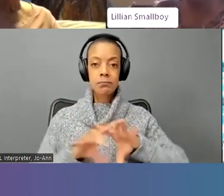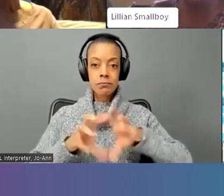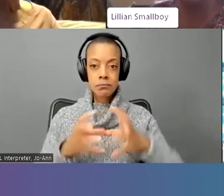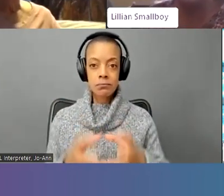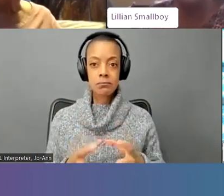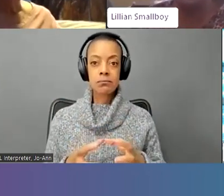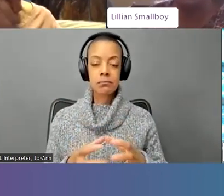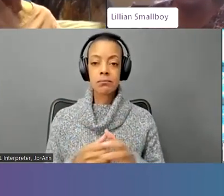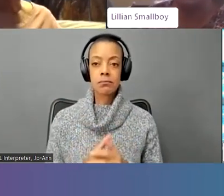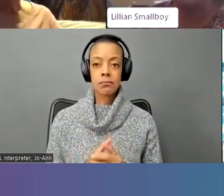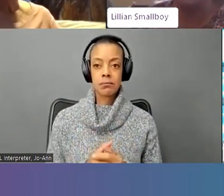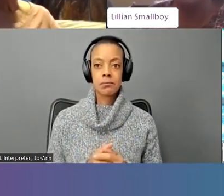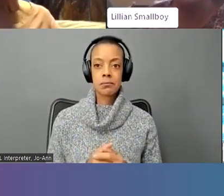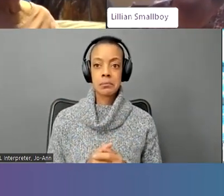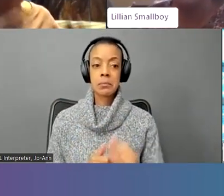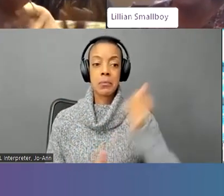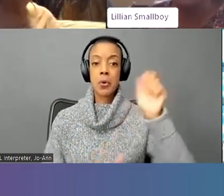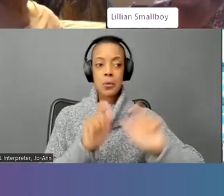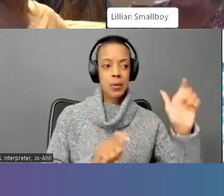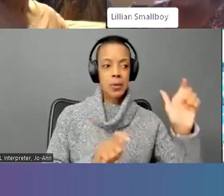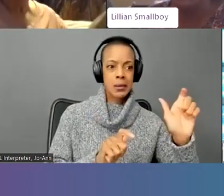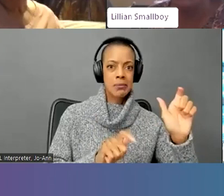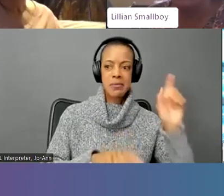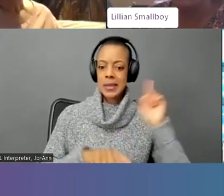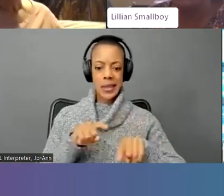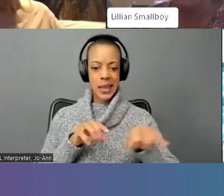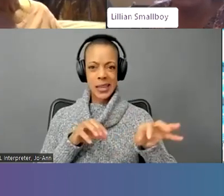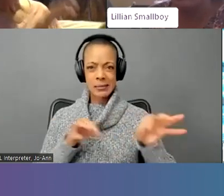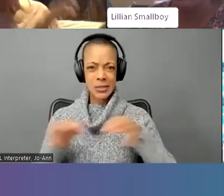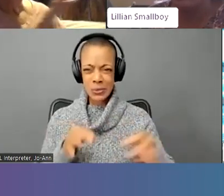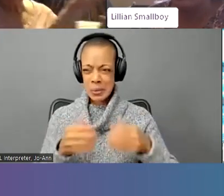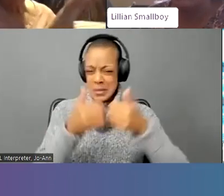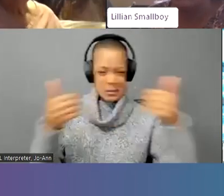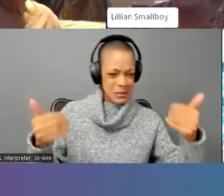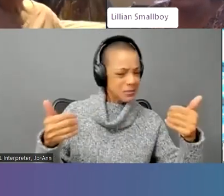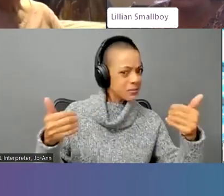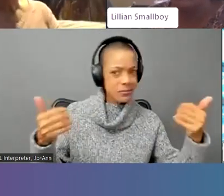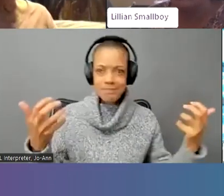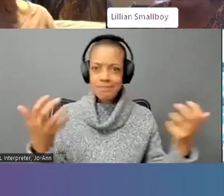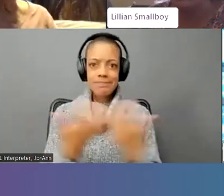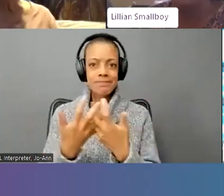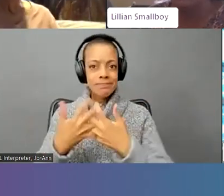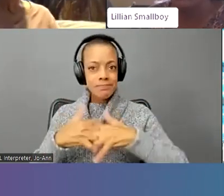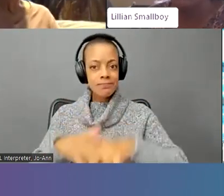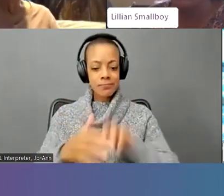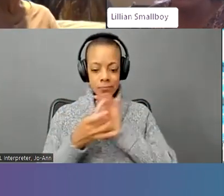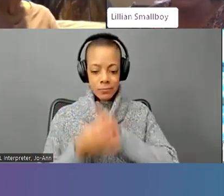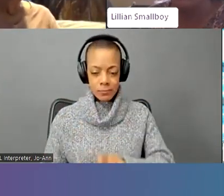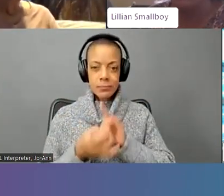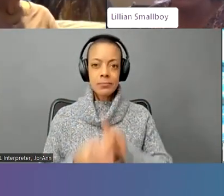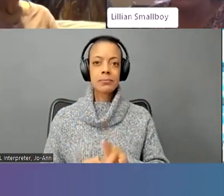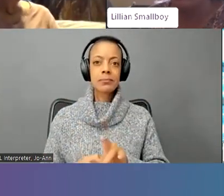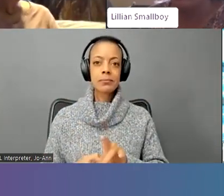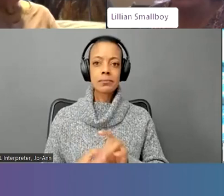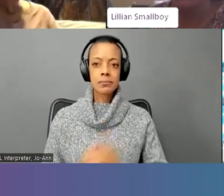to anybody because we fit right into the, you know, to the landscape of the place that we say that